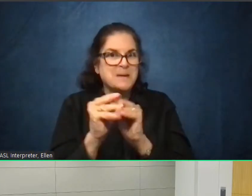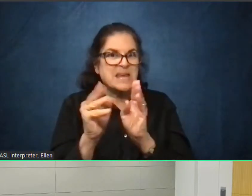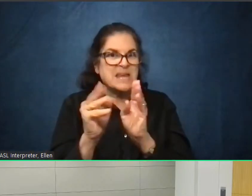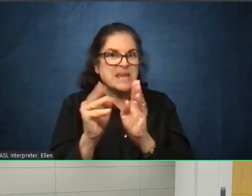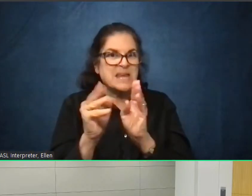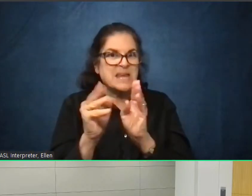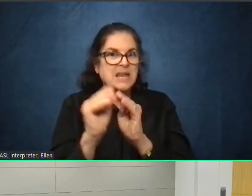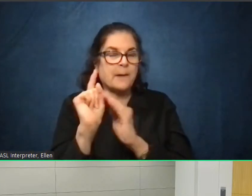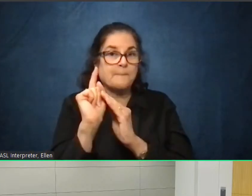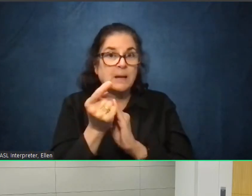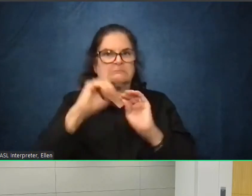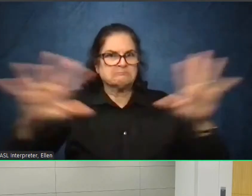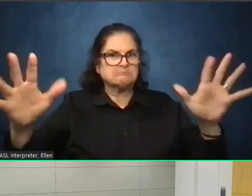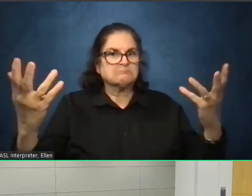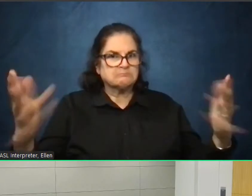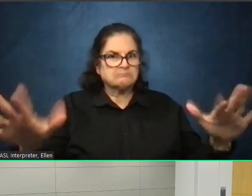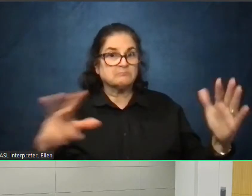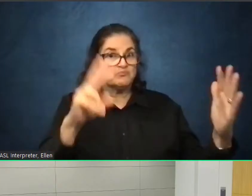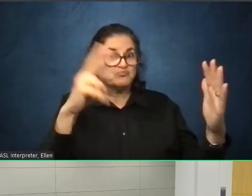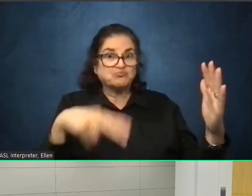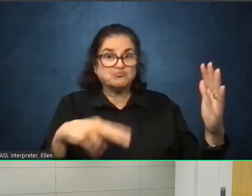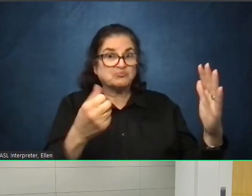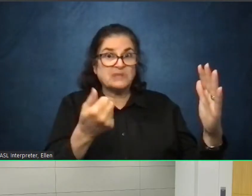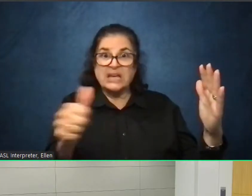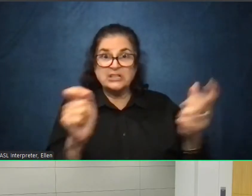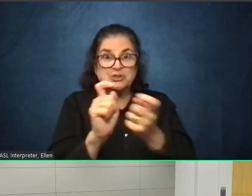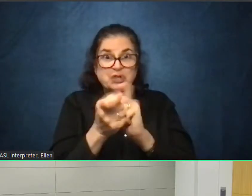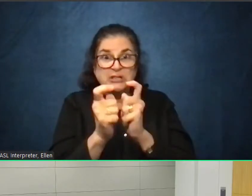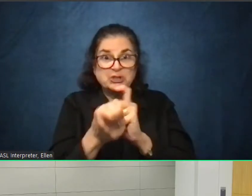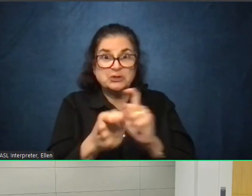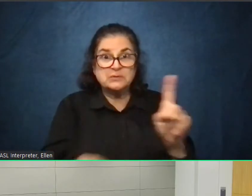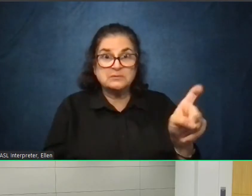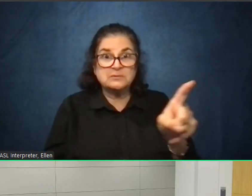Does anyone have any changes to the minutes?